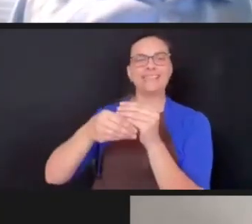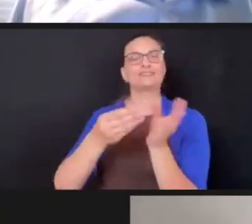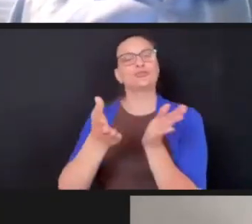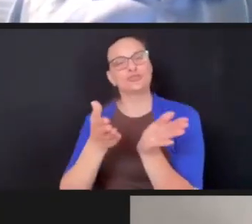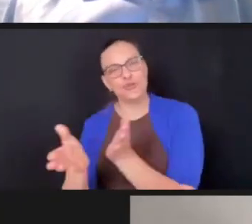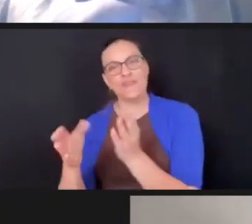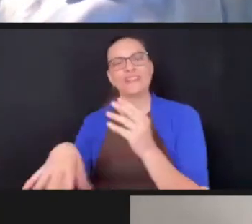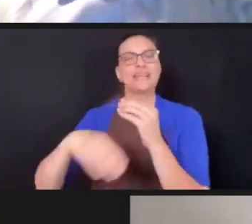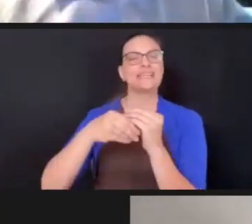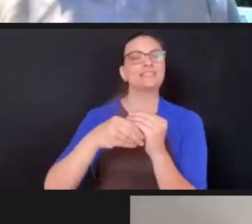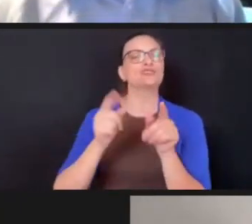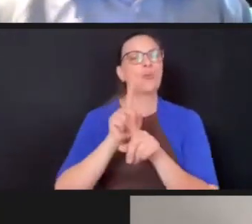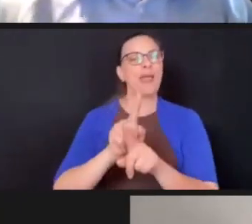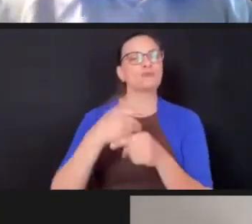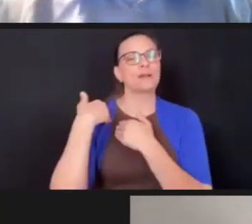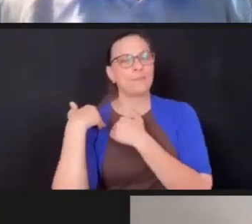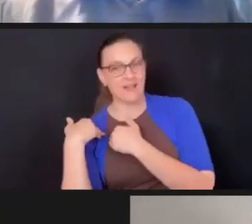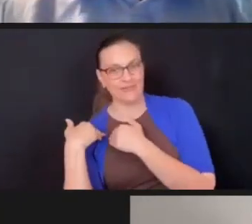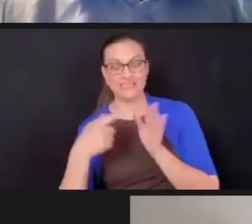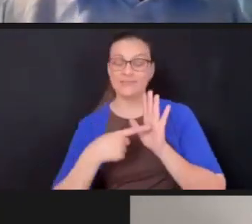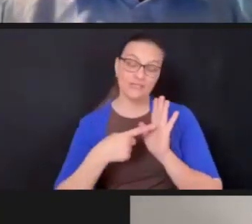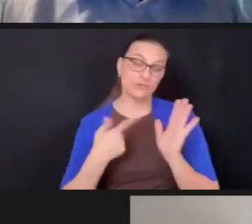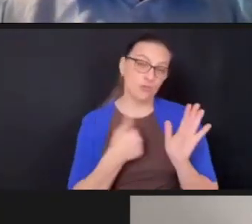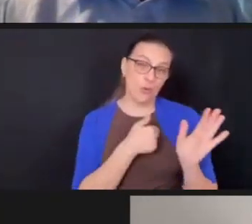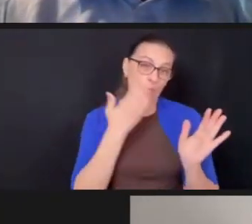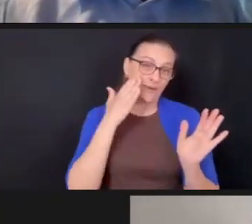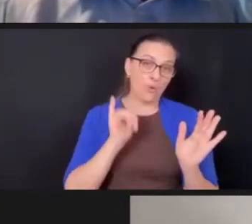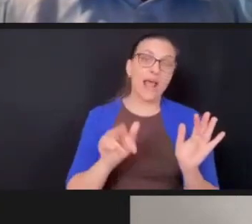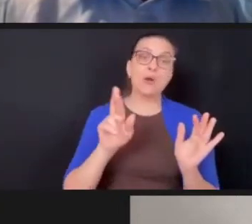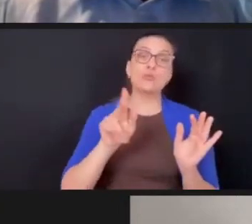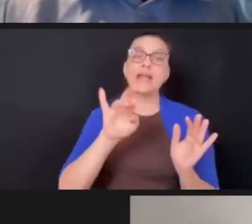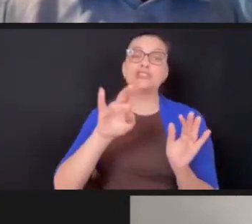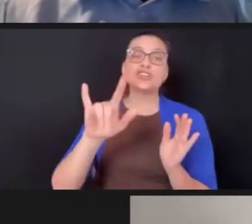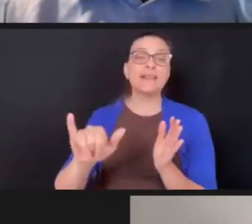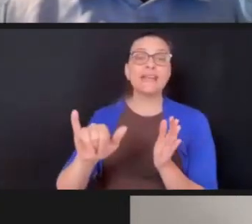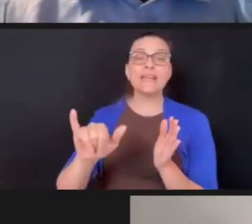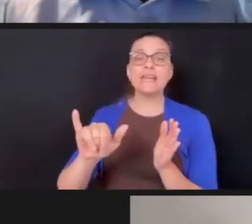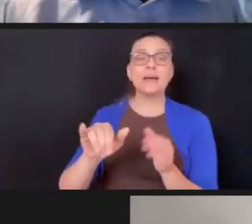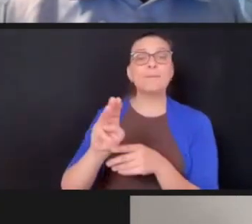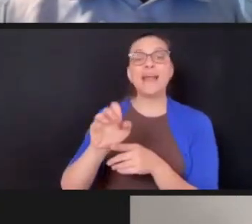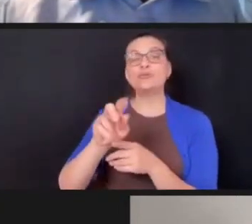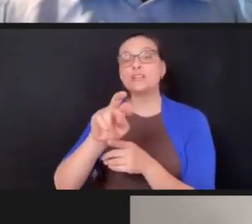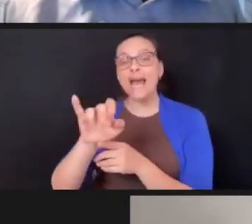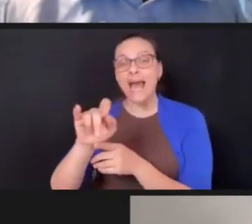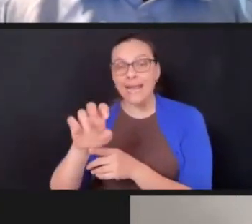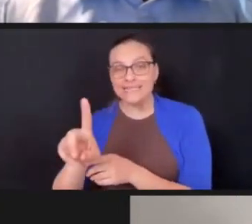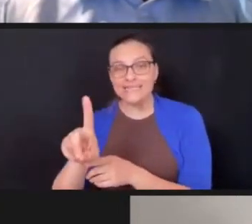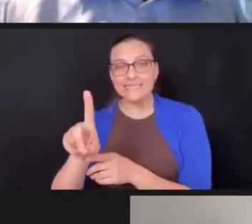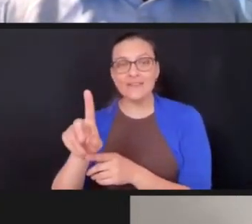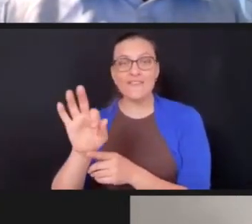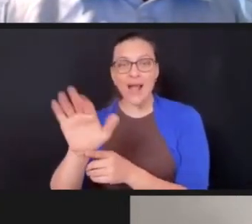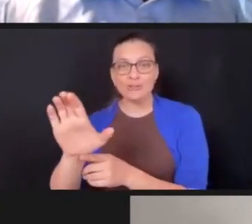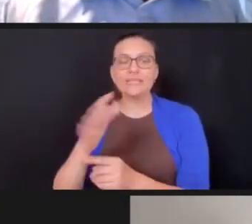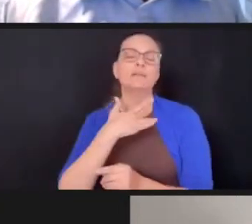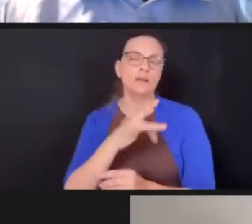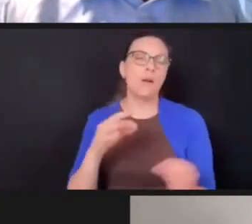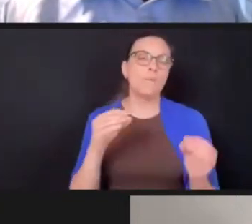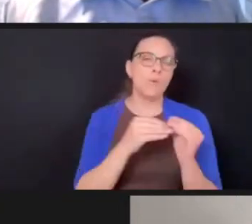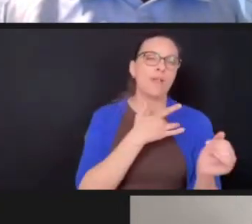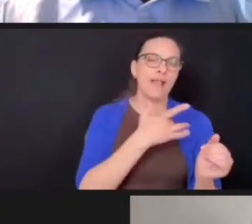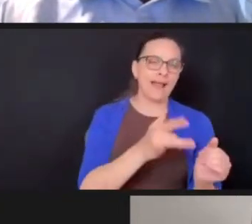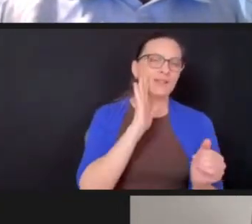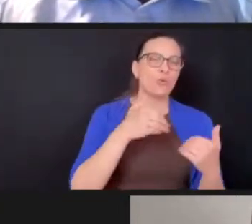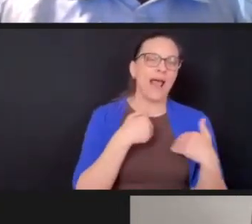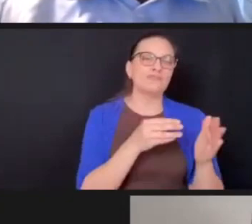racially minoritized faculty are more likely to get students from minoritized backgrounds to come to them for support.